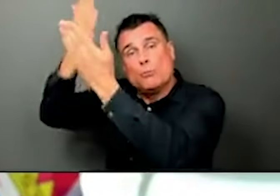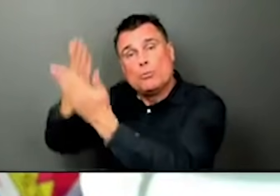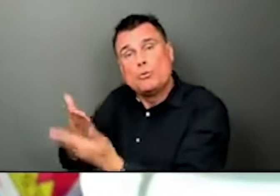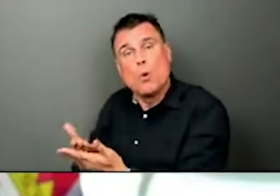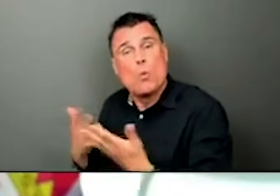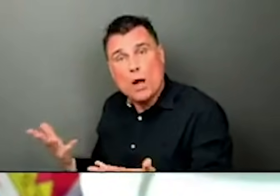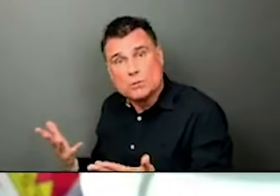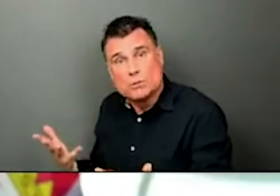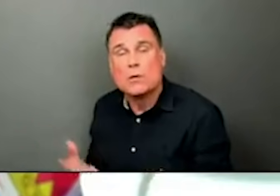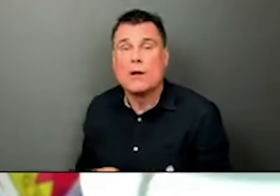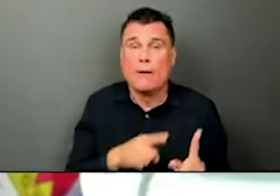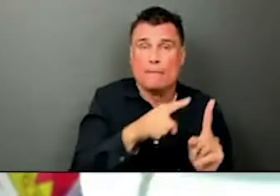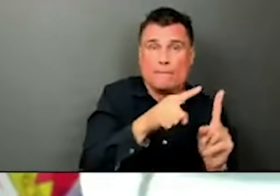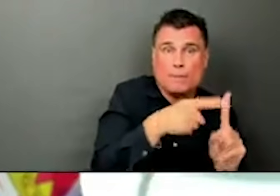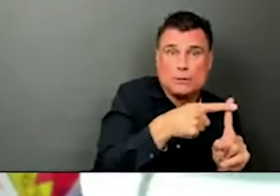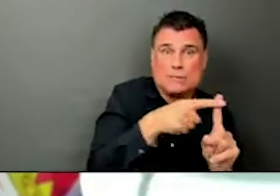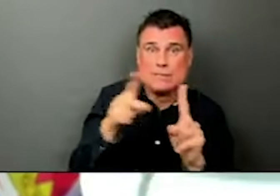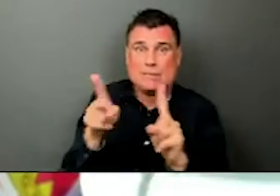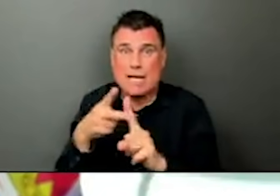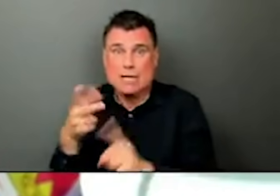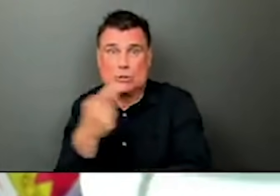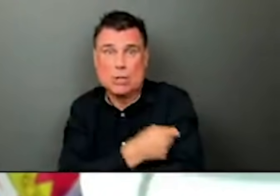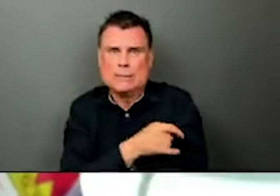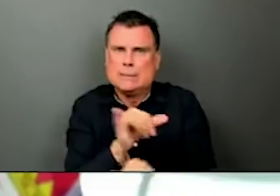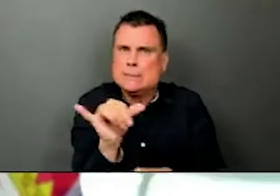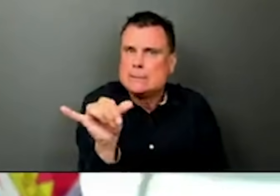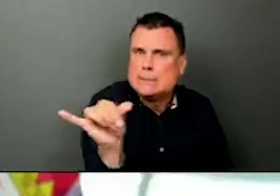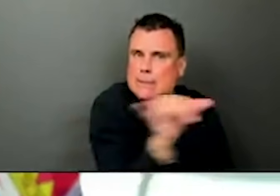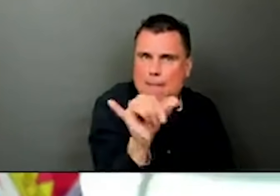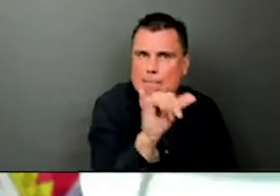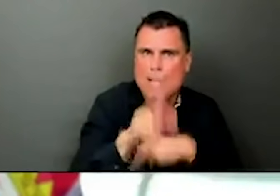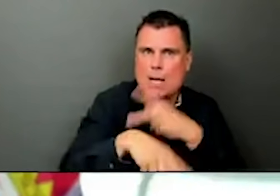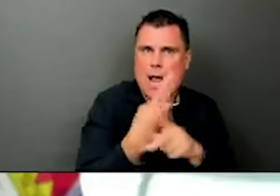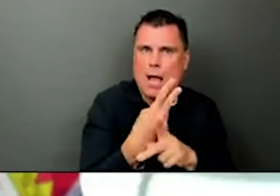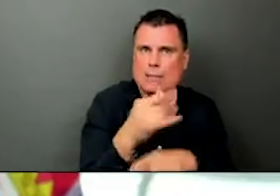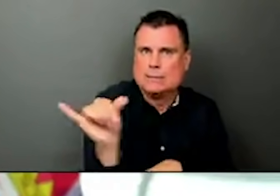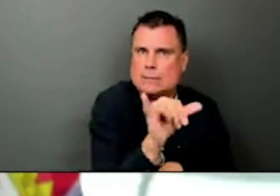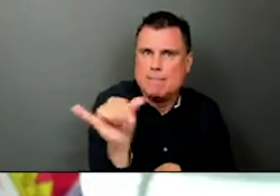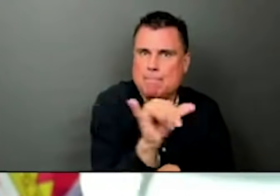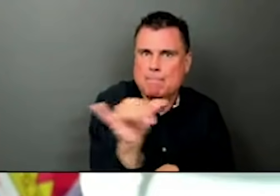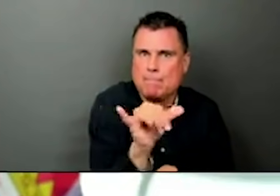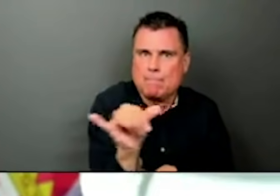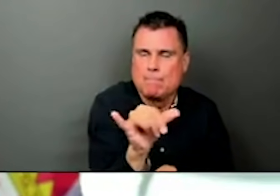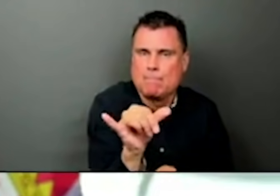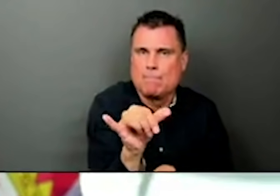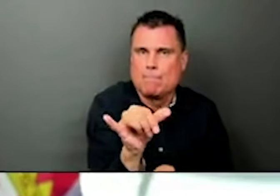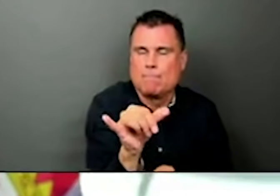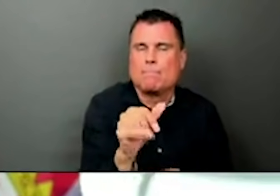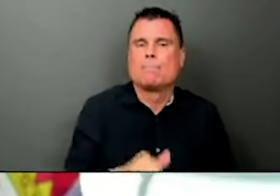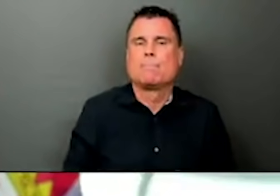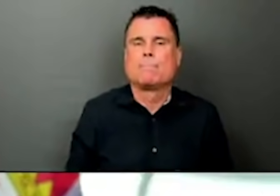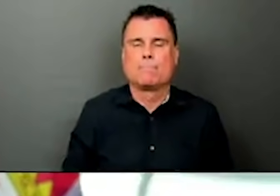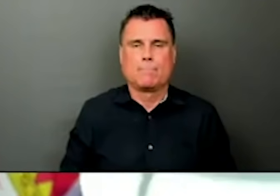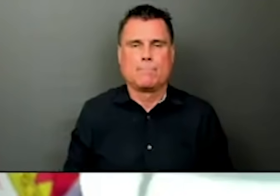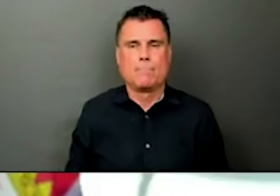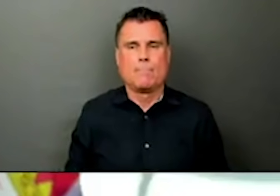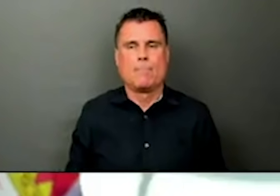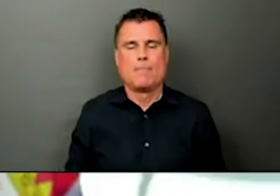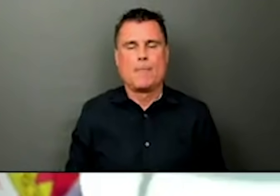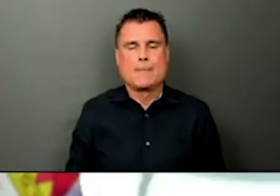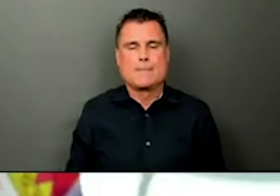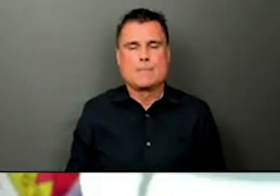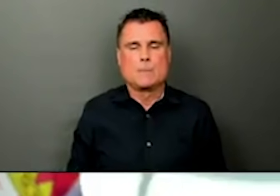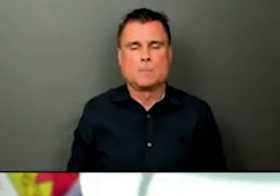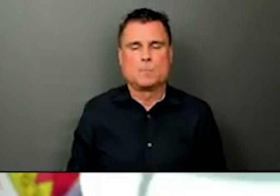and I think given those different factors, actually either choice is a reasonable one for an individual to take. As long as